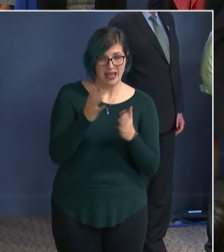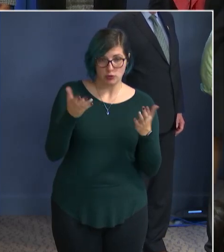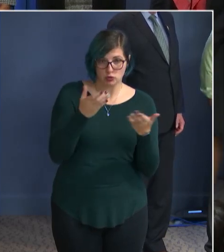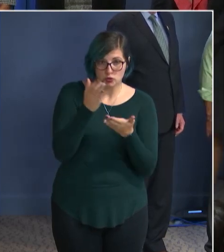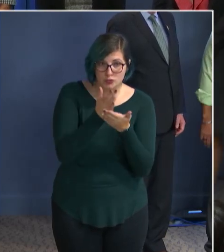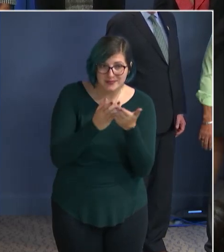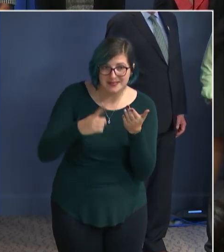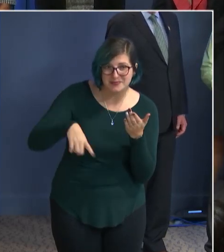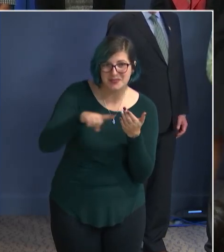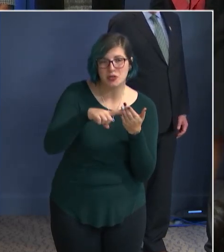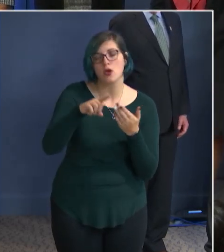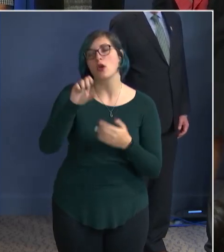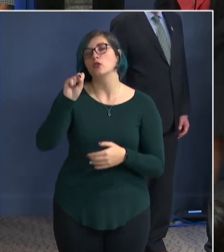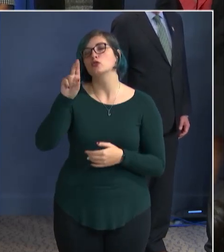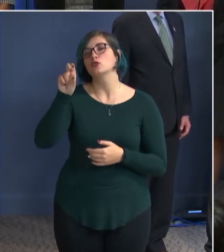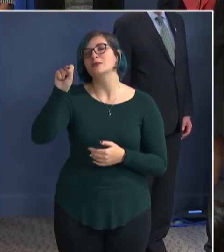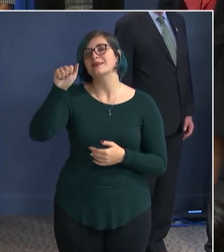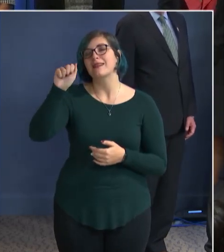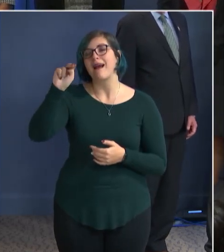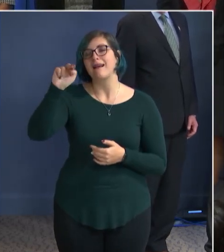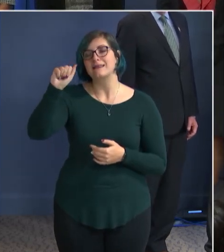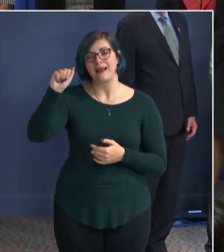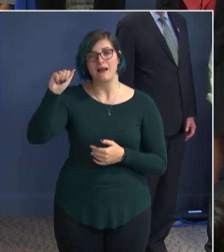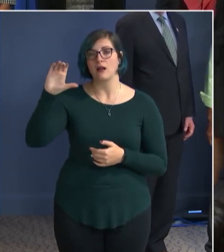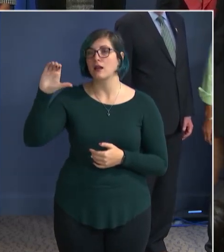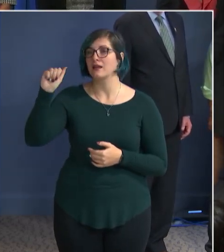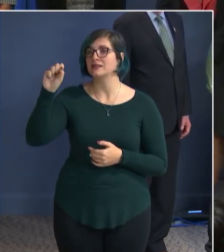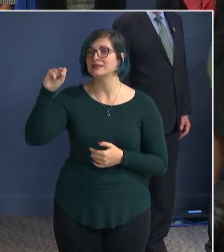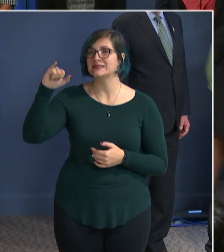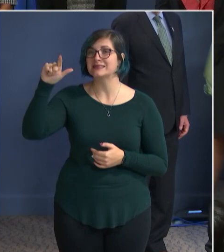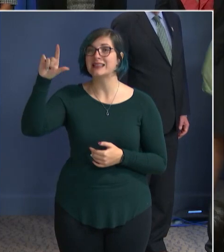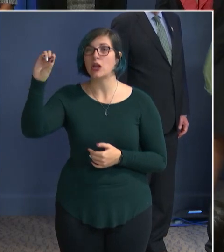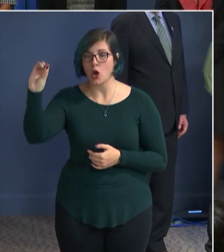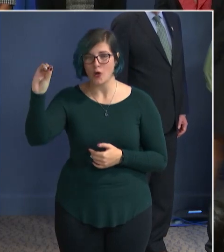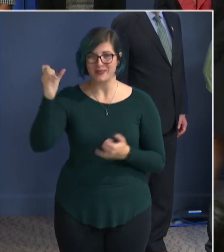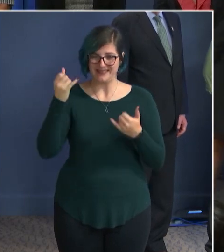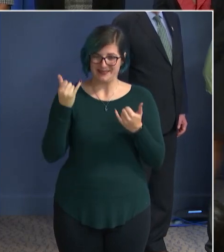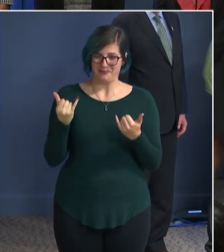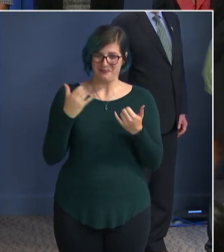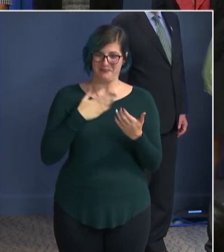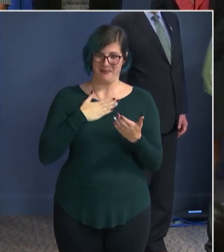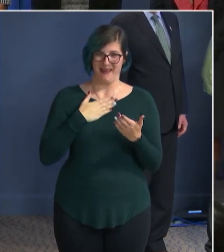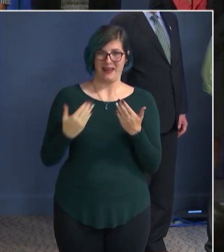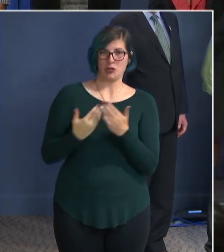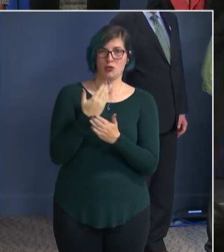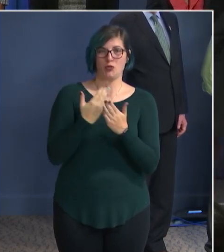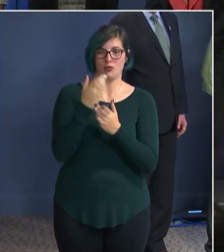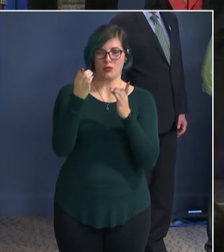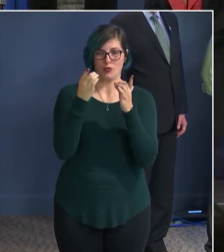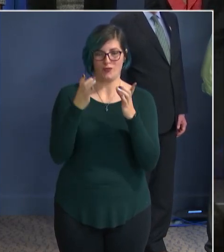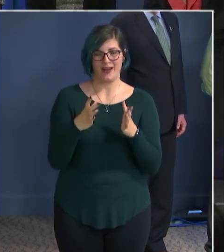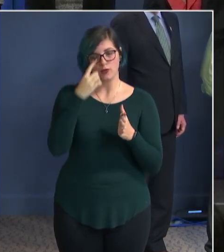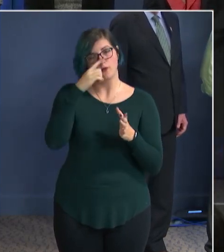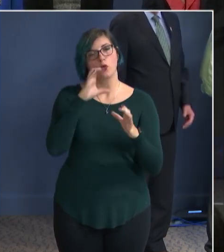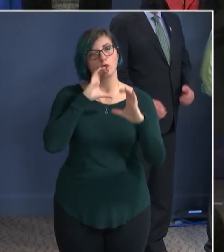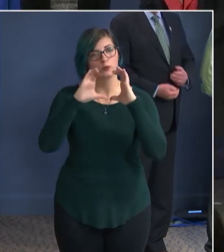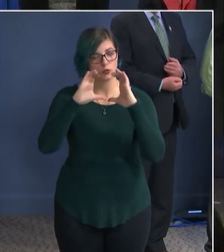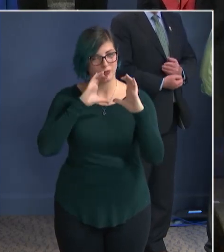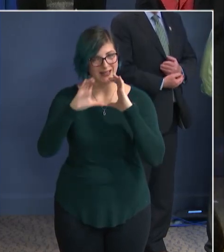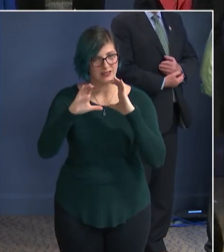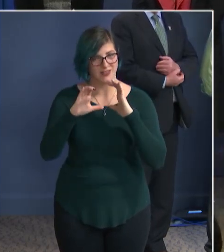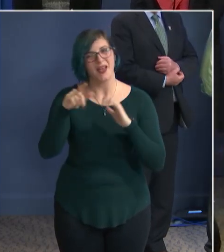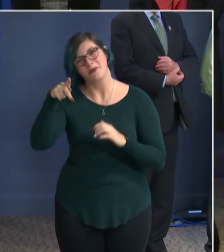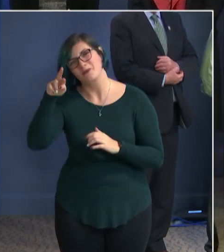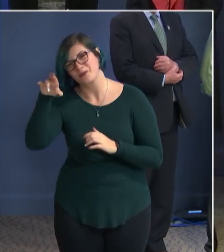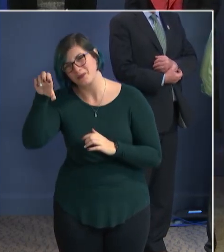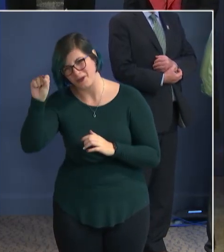Susanna Castillo, and Susanna is my new director for communications. The press